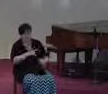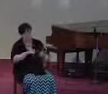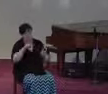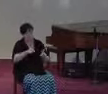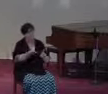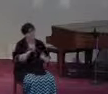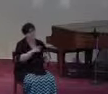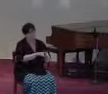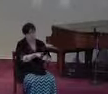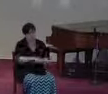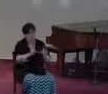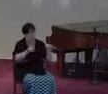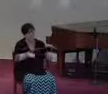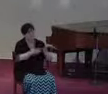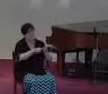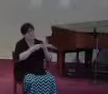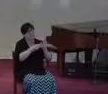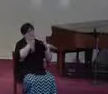wife.